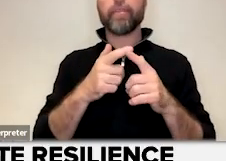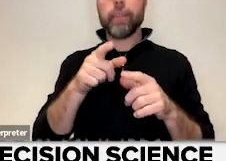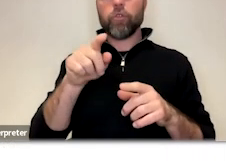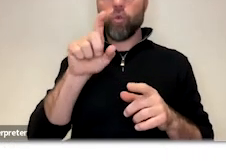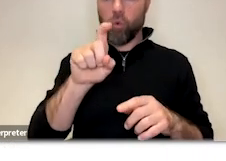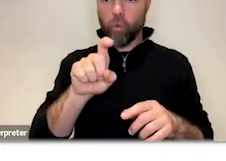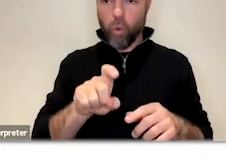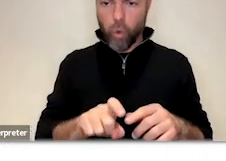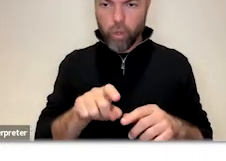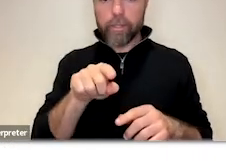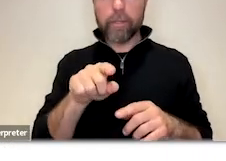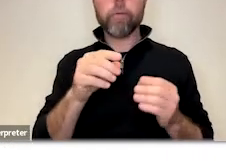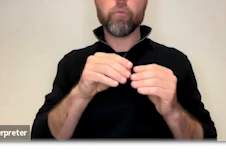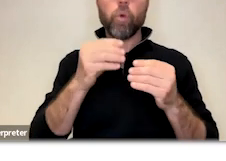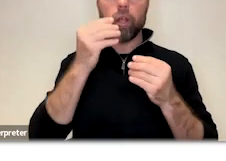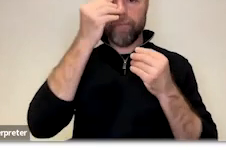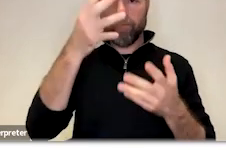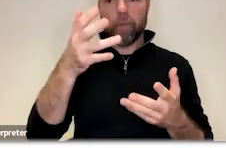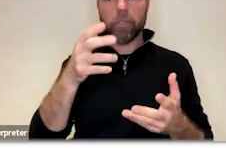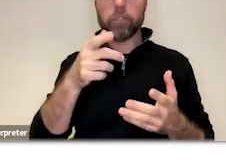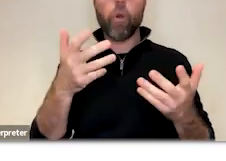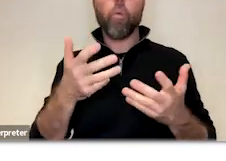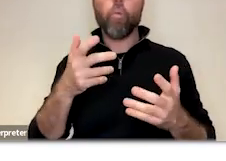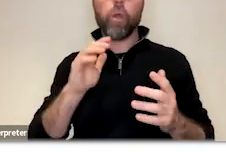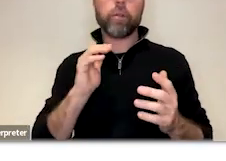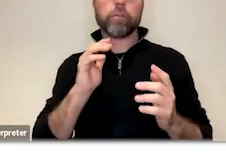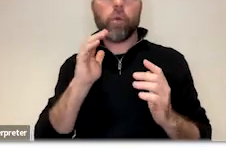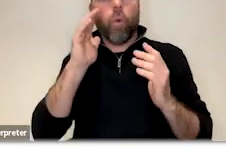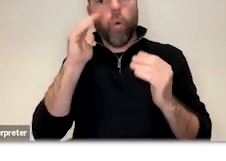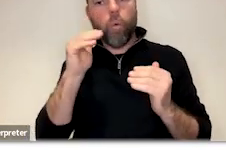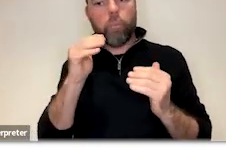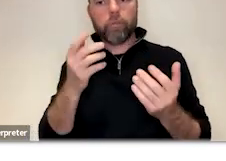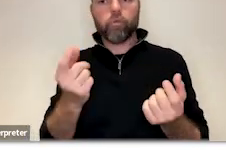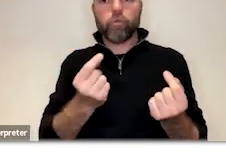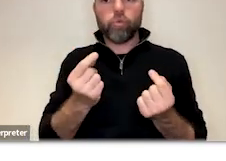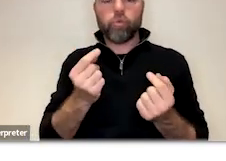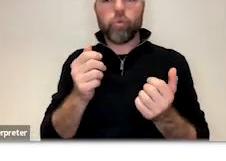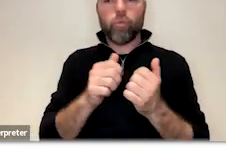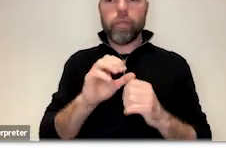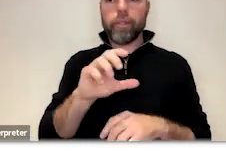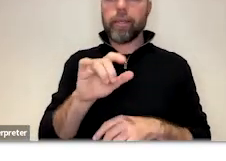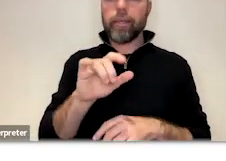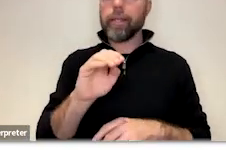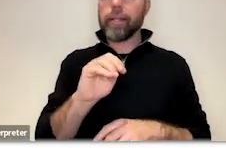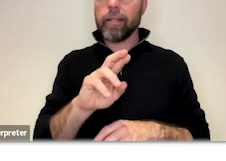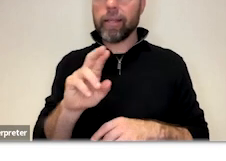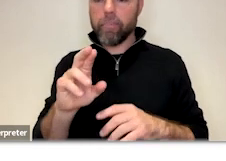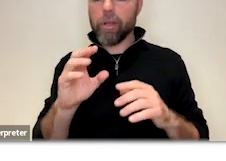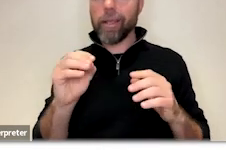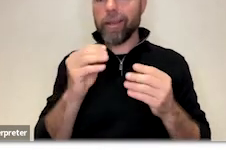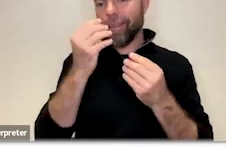scroll, there's some more information about what we're hoping to do with ClimR and the data